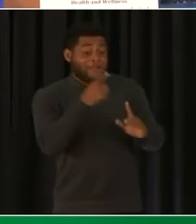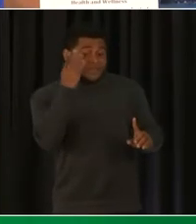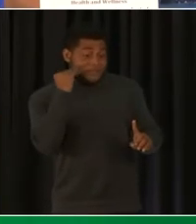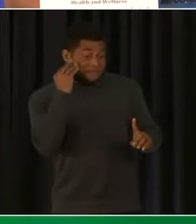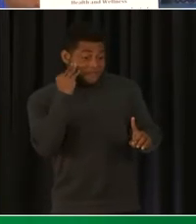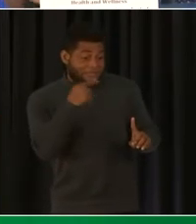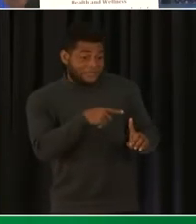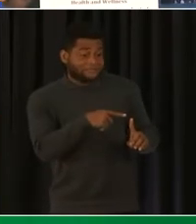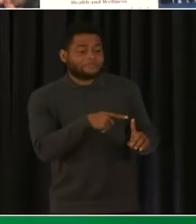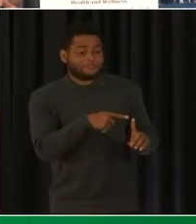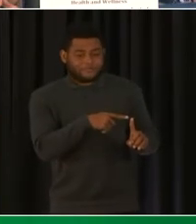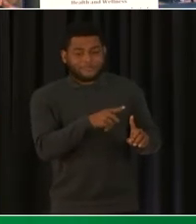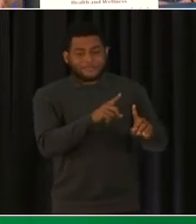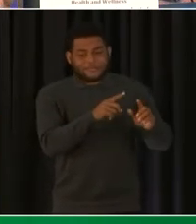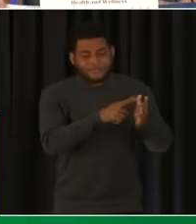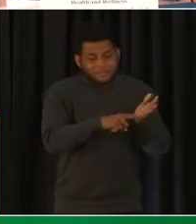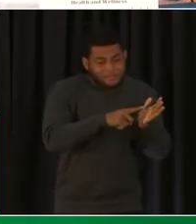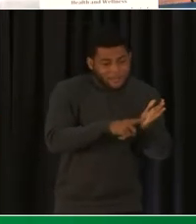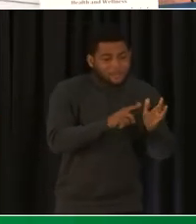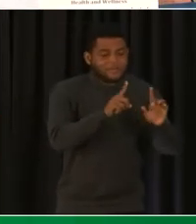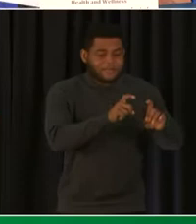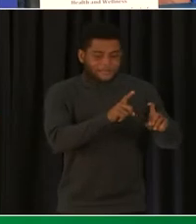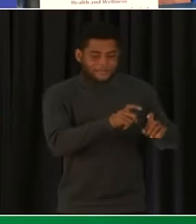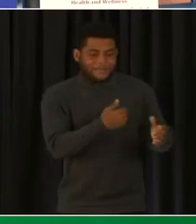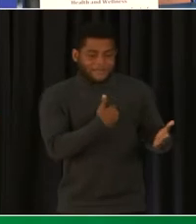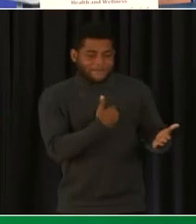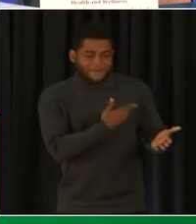COVID-19 during the school day.